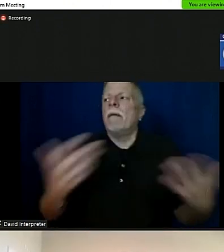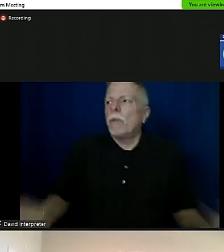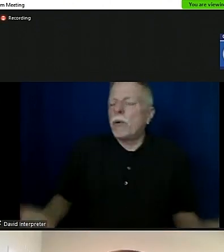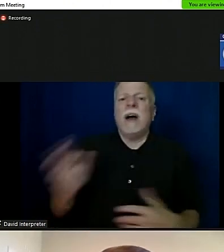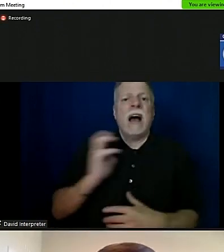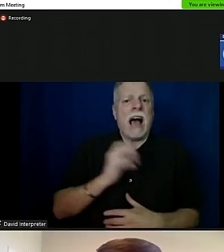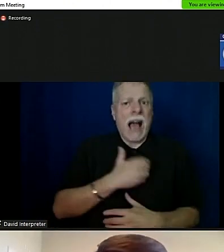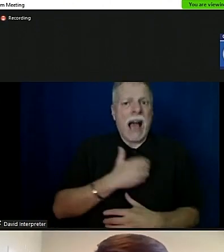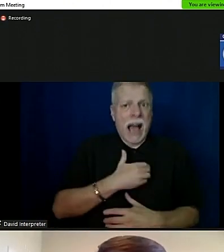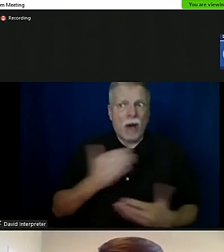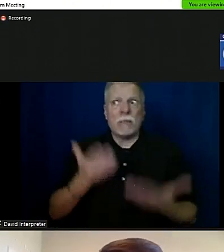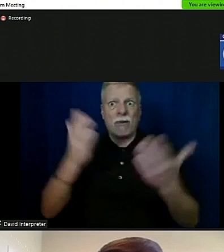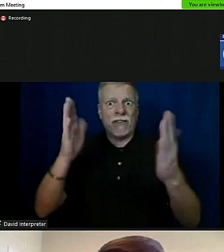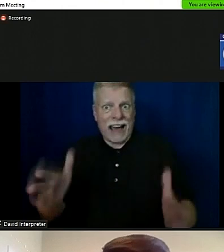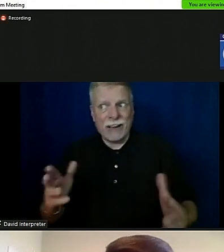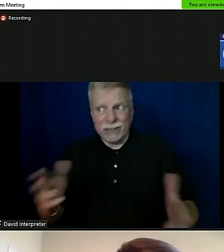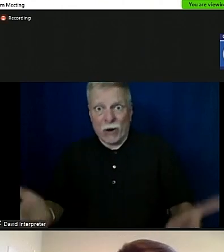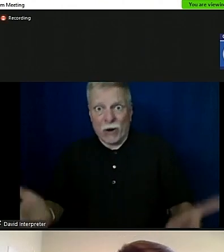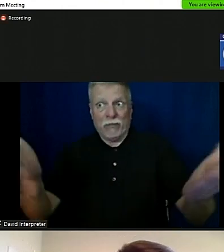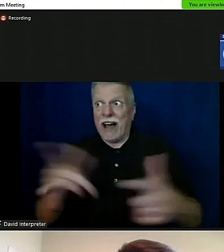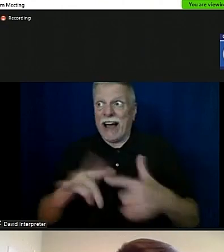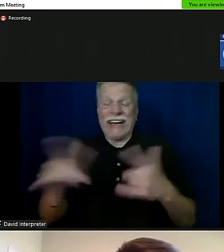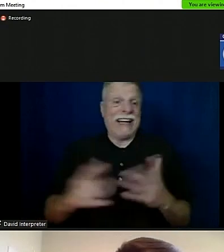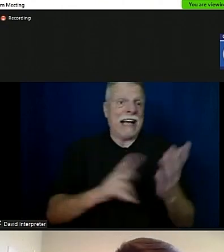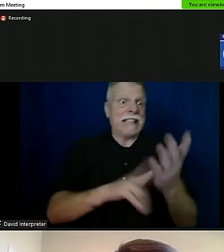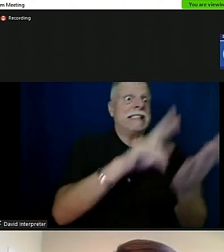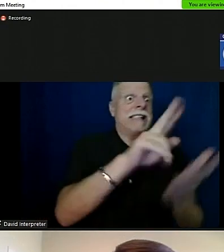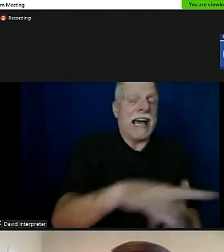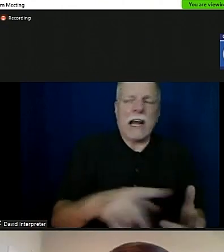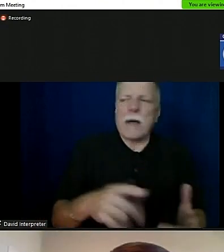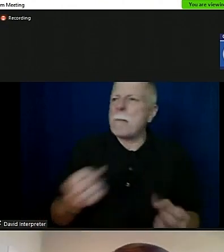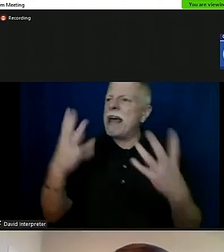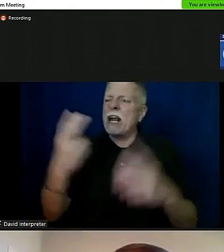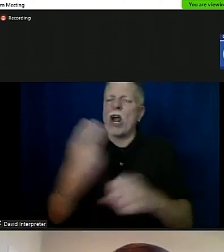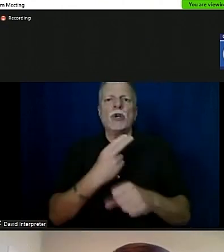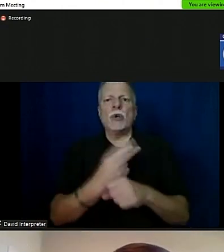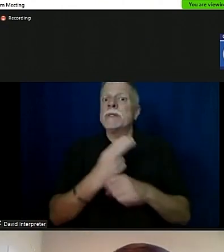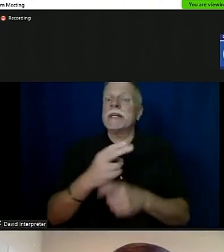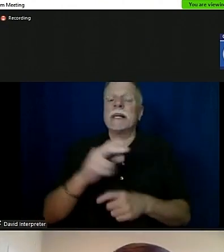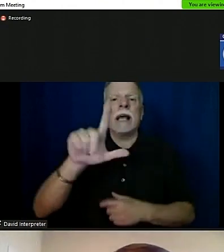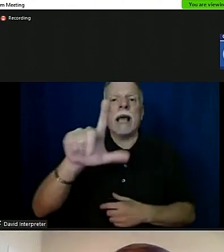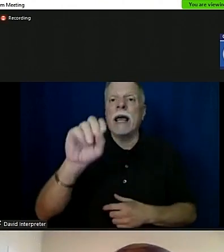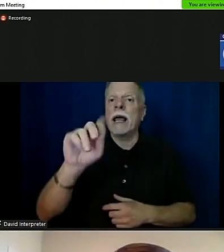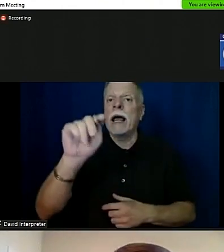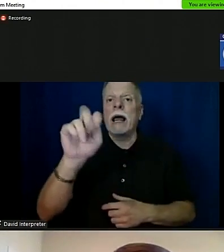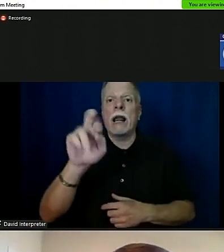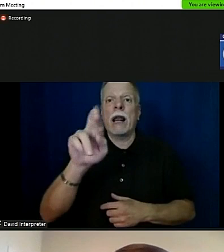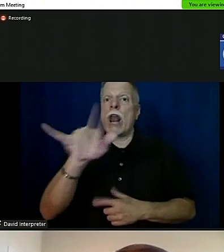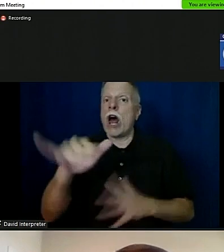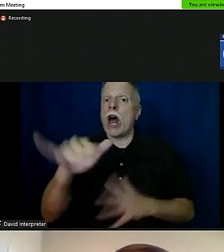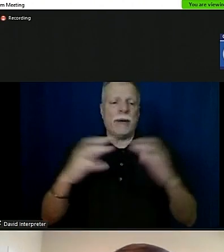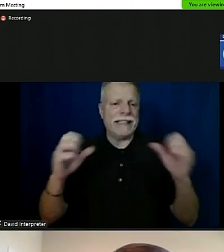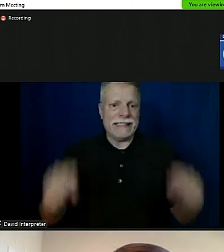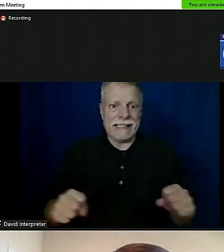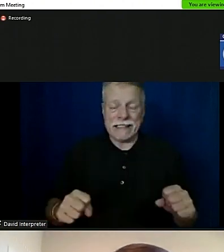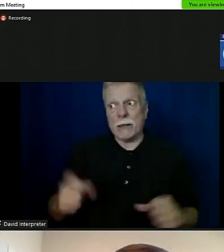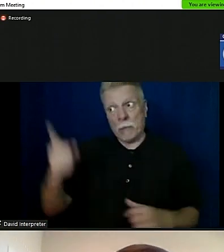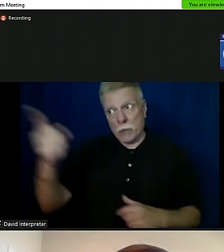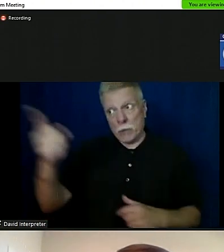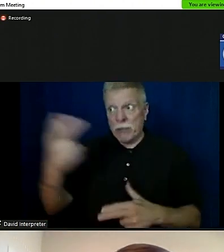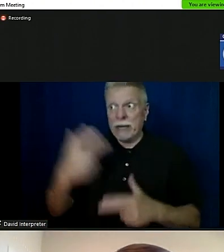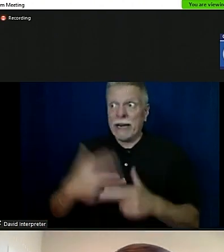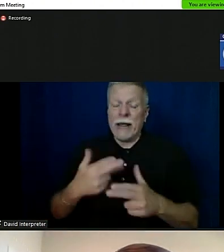these signups, and many of them are then using a lottery system. When it is your time, you'll get that notification. And